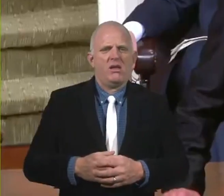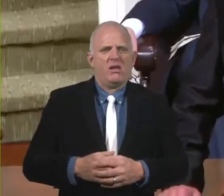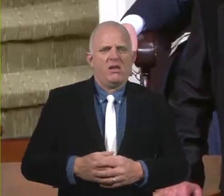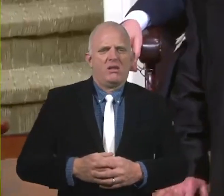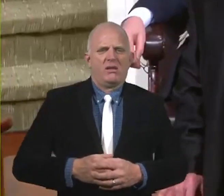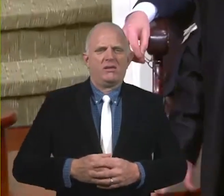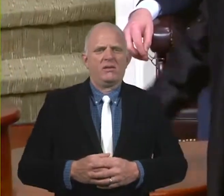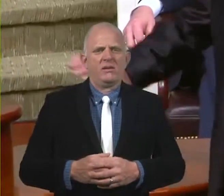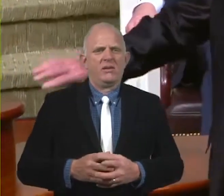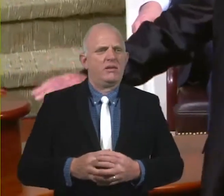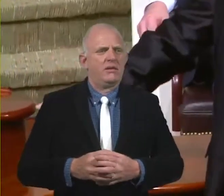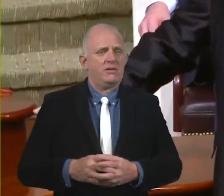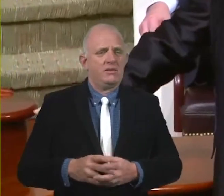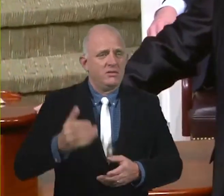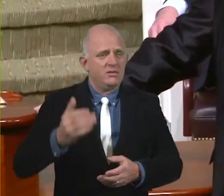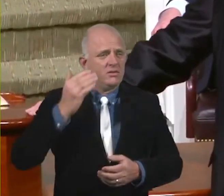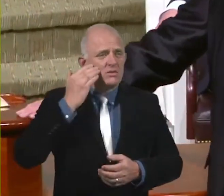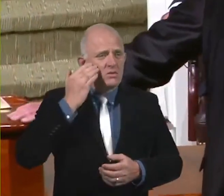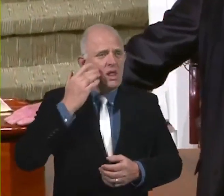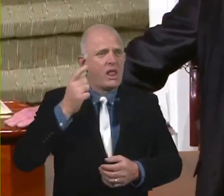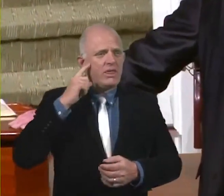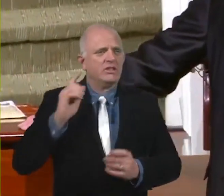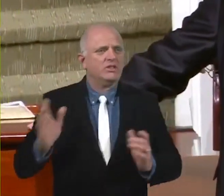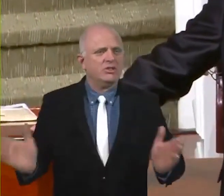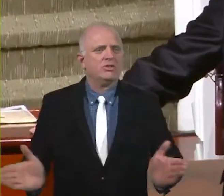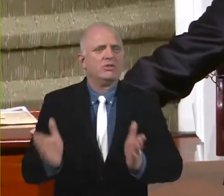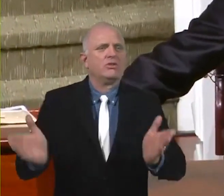You know what they were doing? Get him, rock!